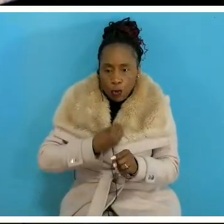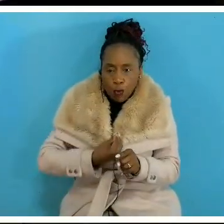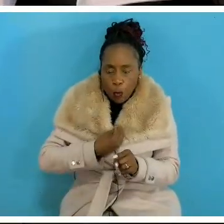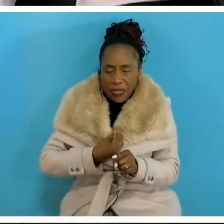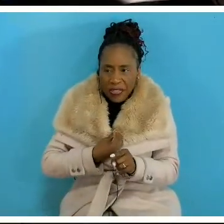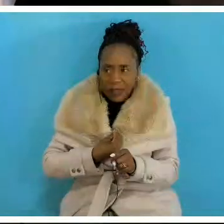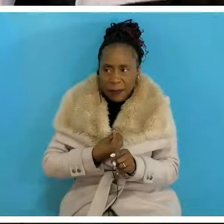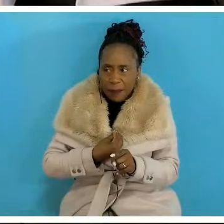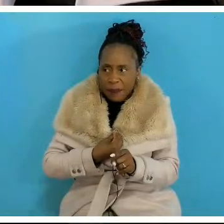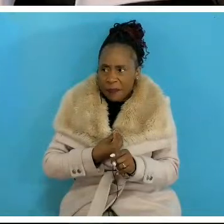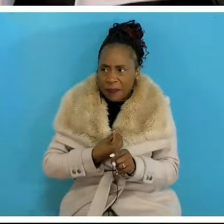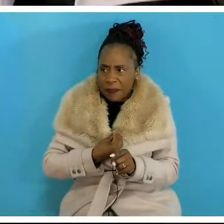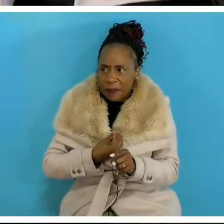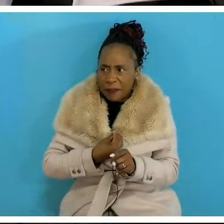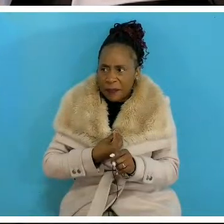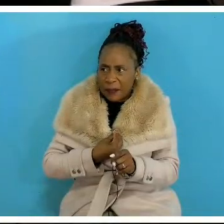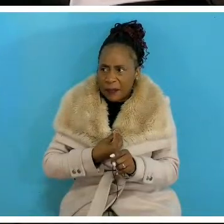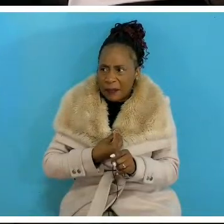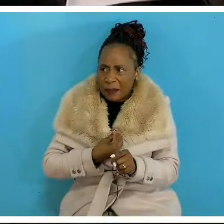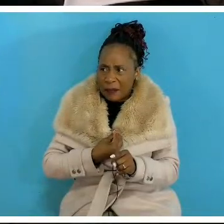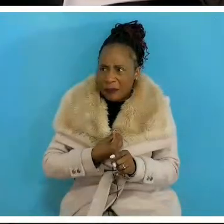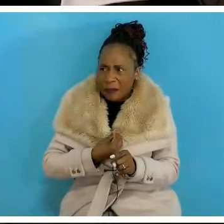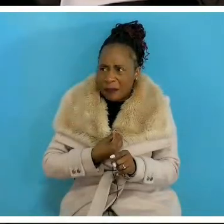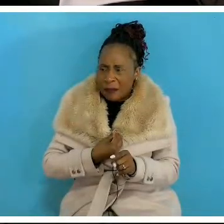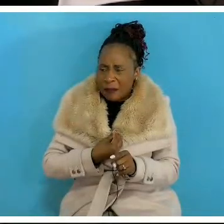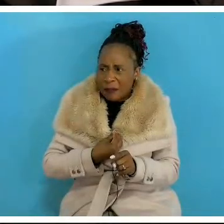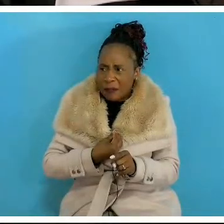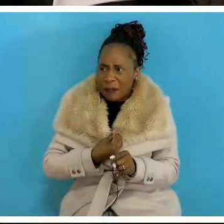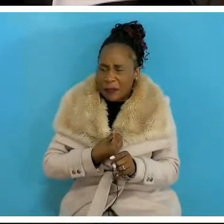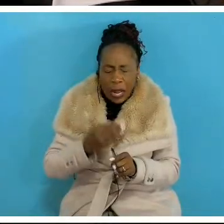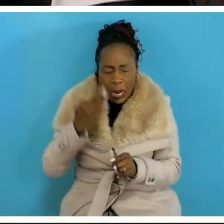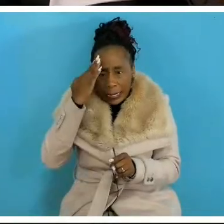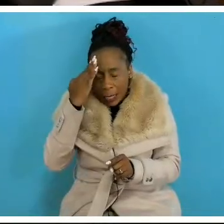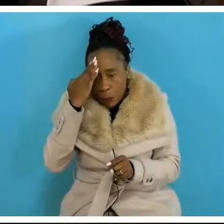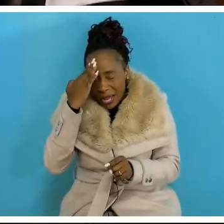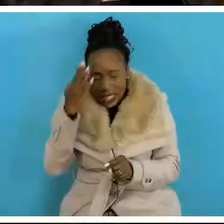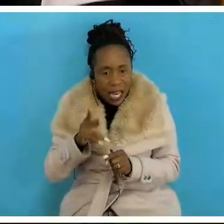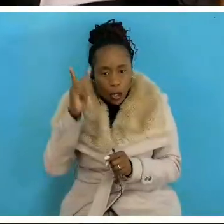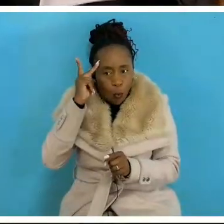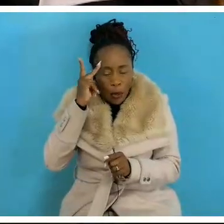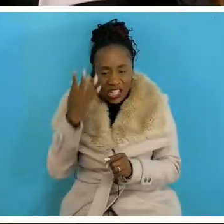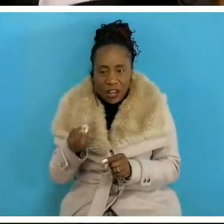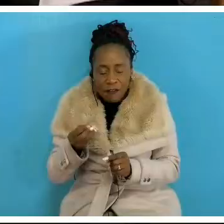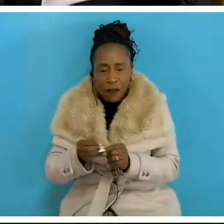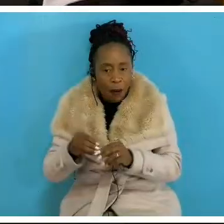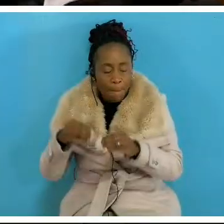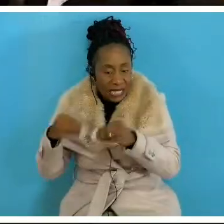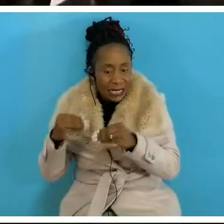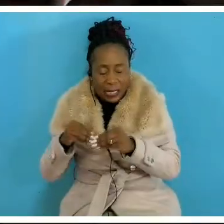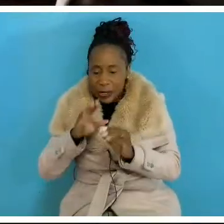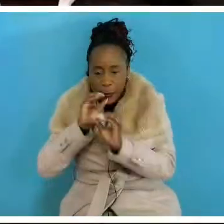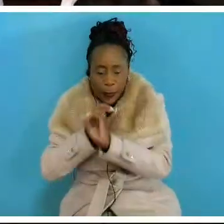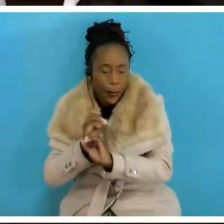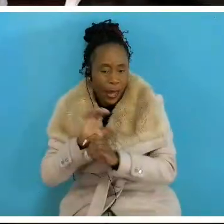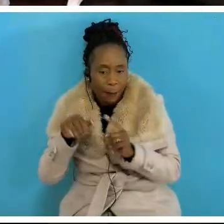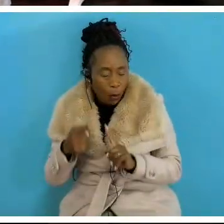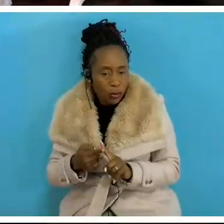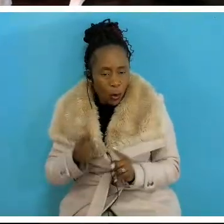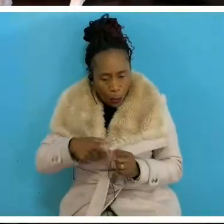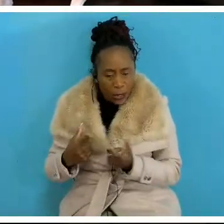is, the graduates that doesn't have any knowledge with business. So what is it that you